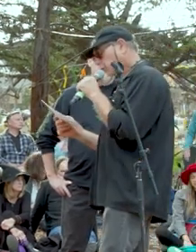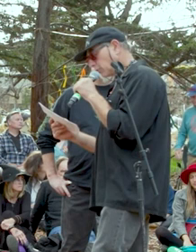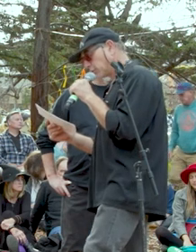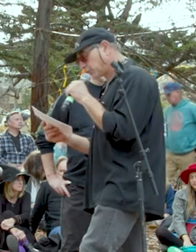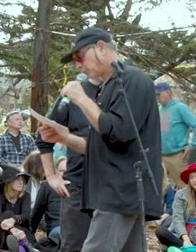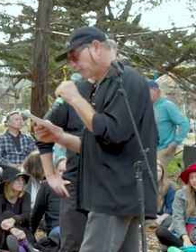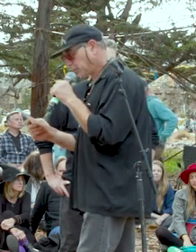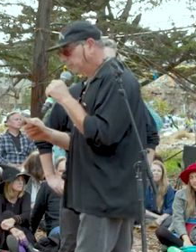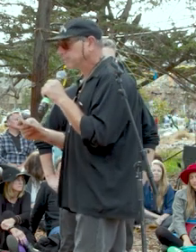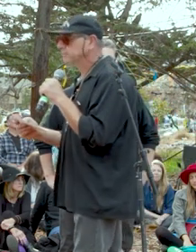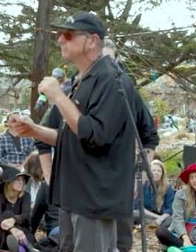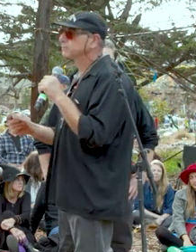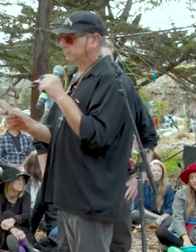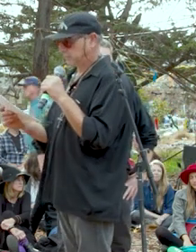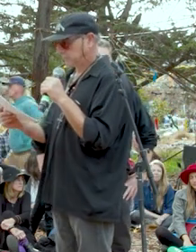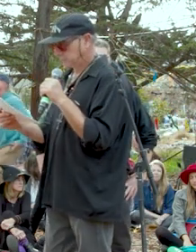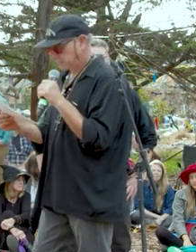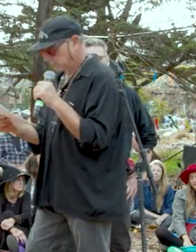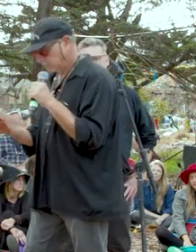Joel Herbert Kramer,